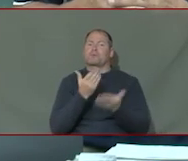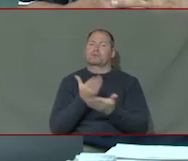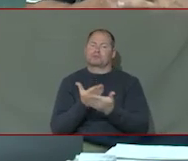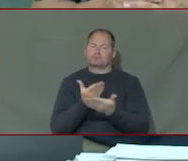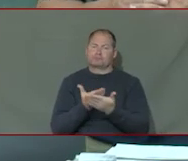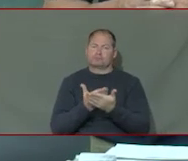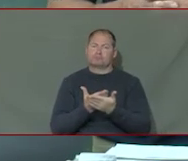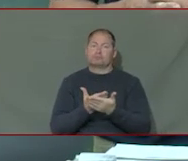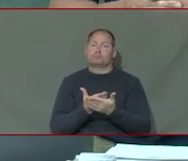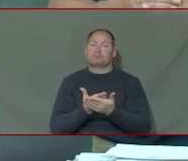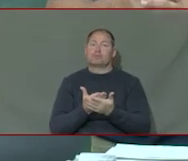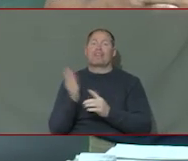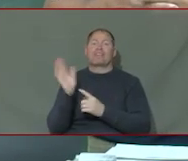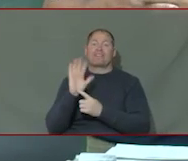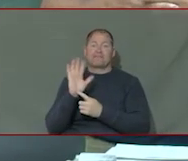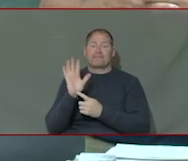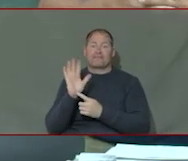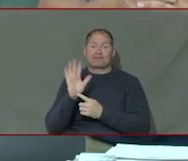tonight on